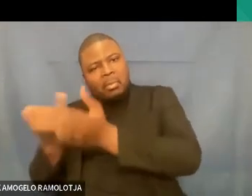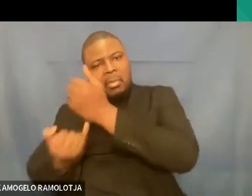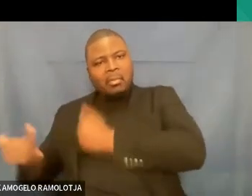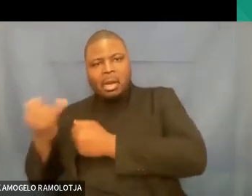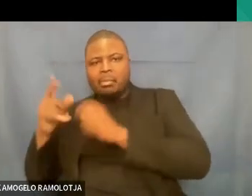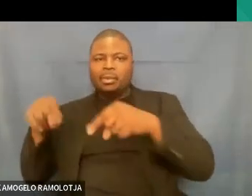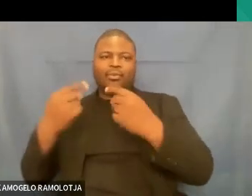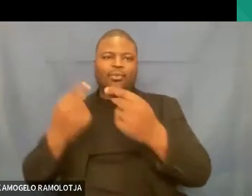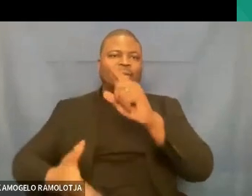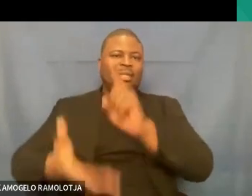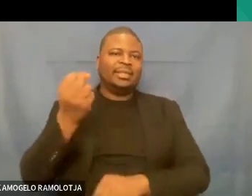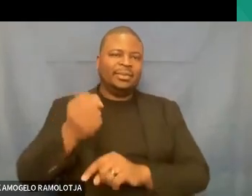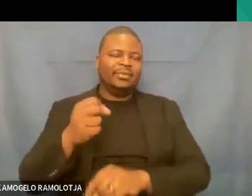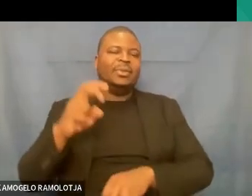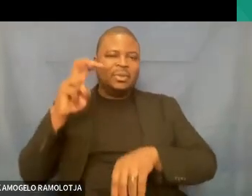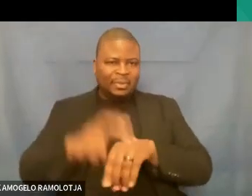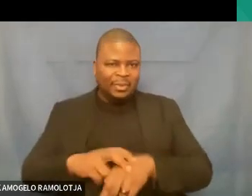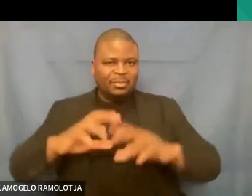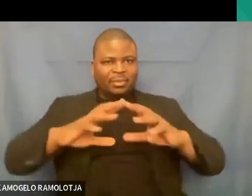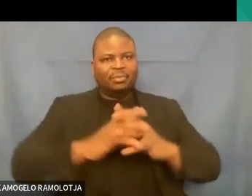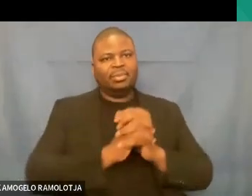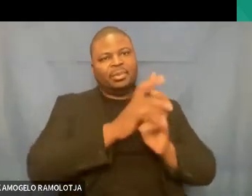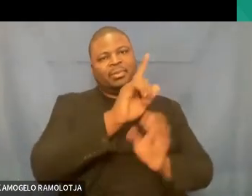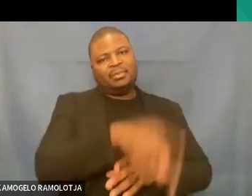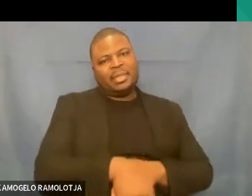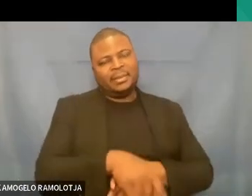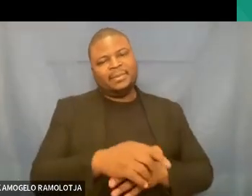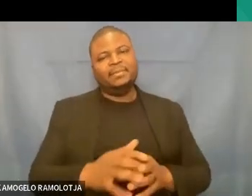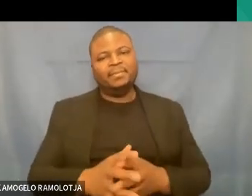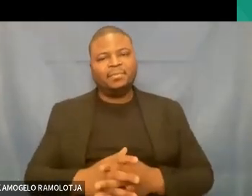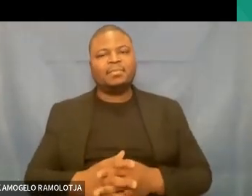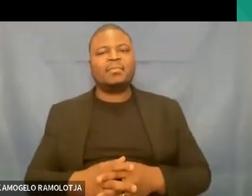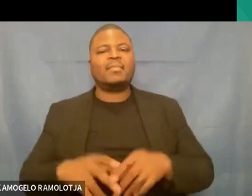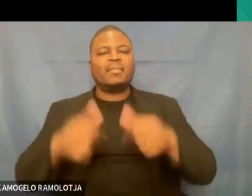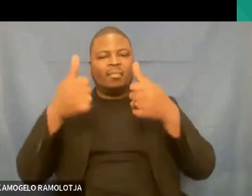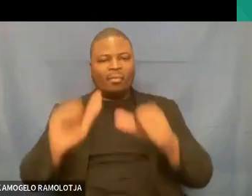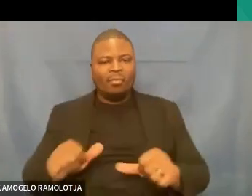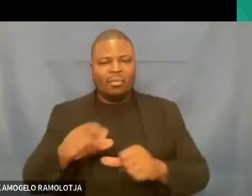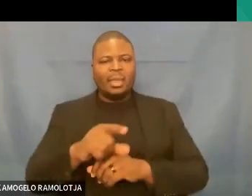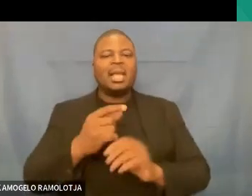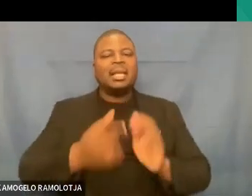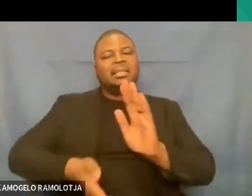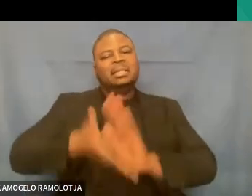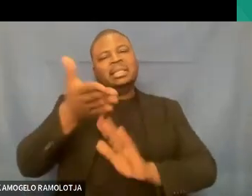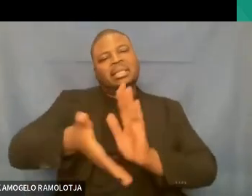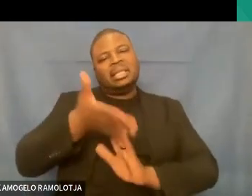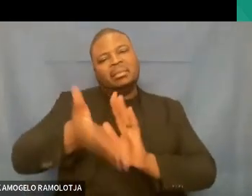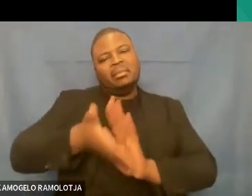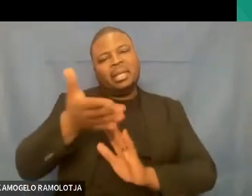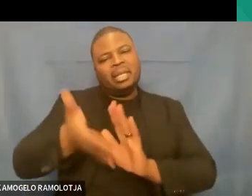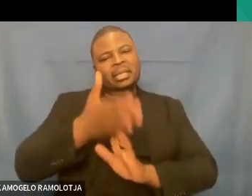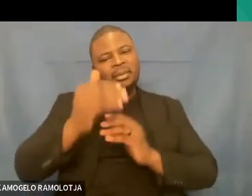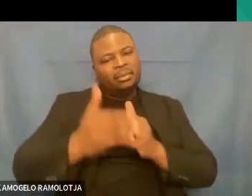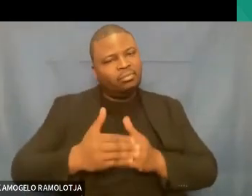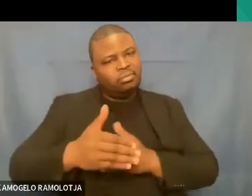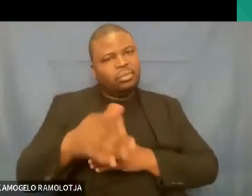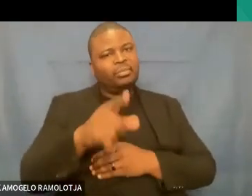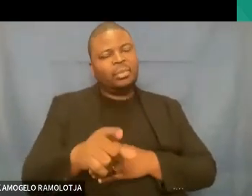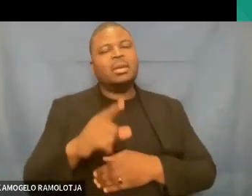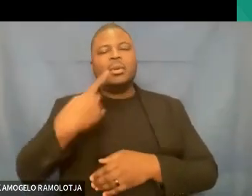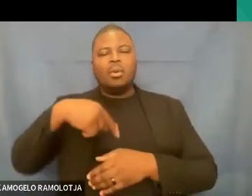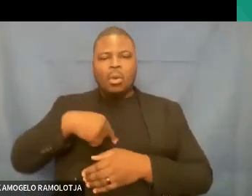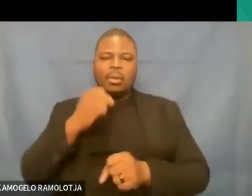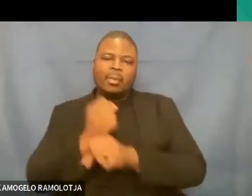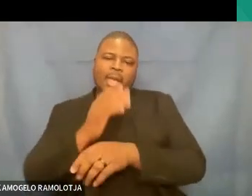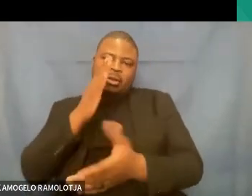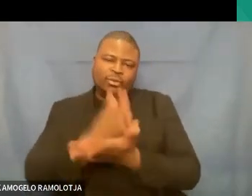results. And finally, sustainability. Sustainability is going to be very key in ensuring that we mitigate